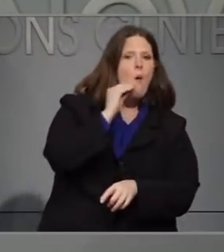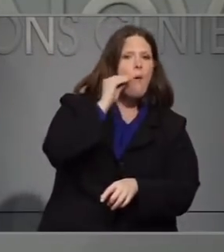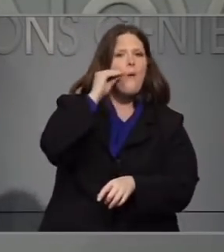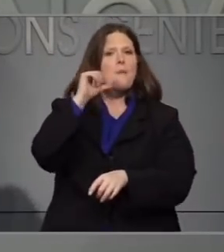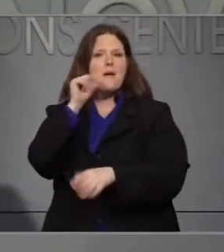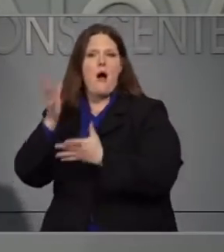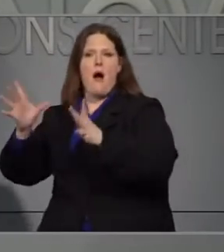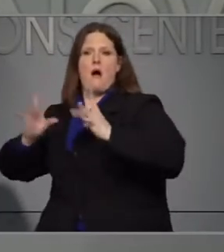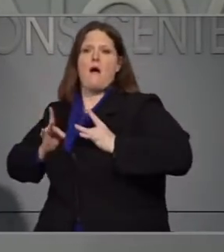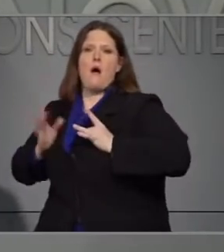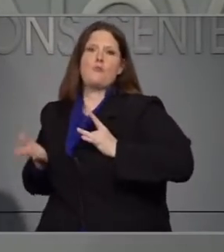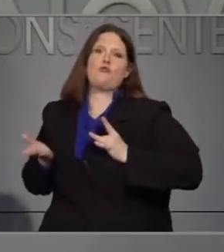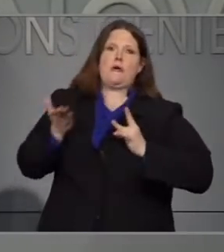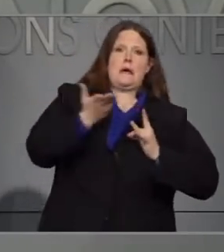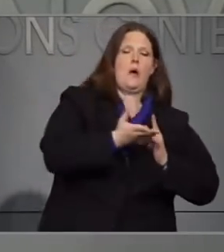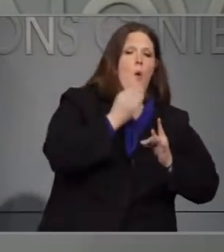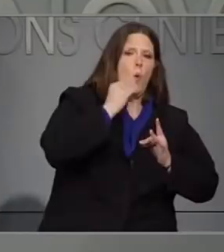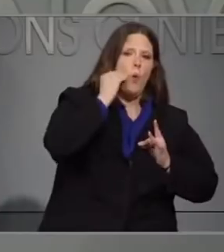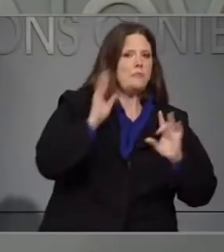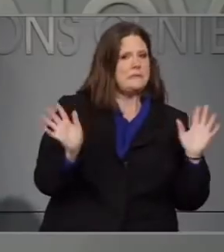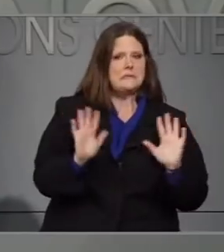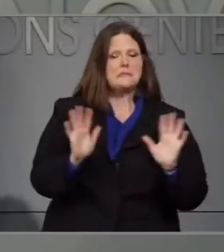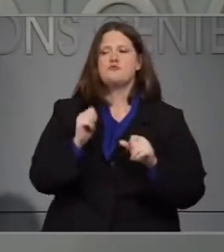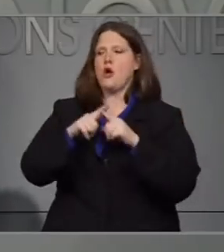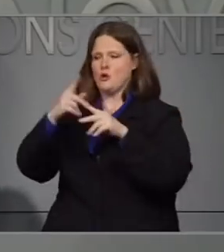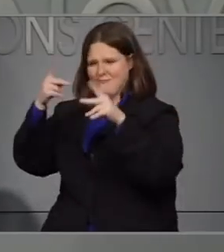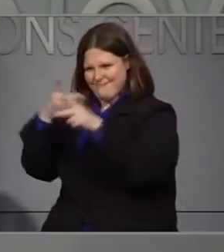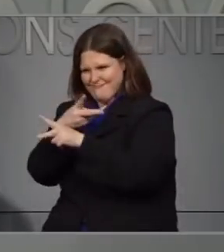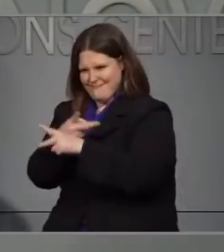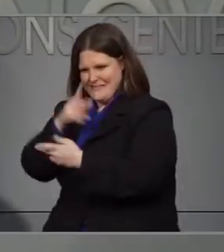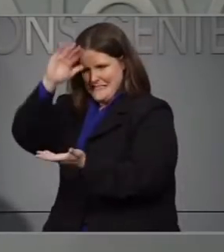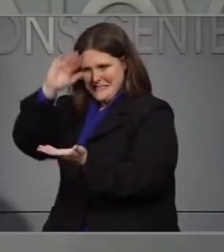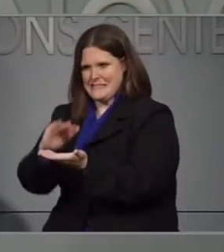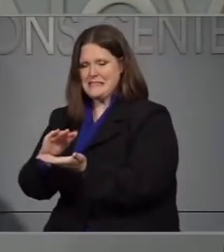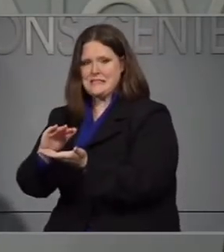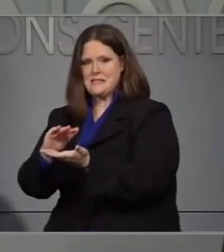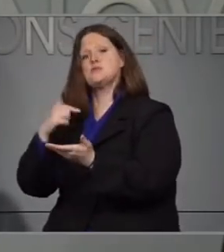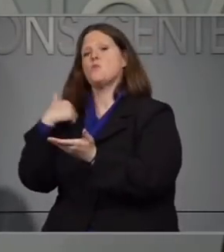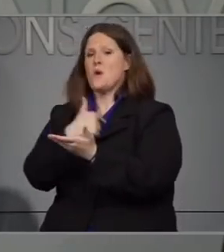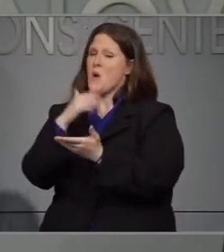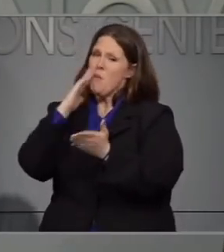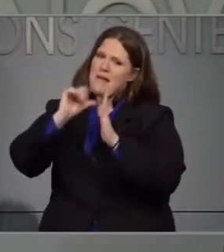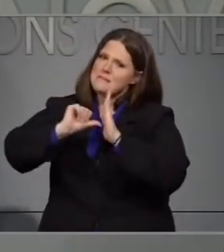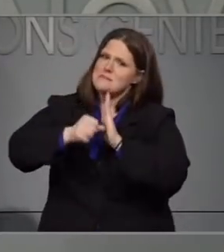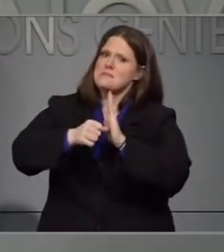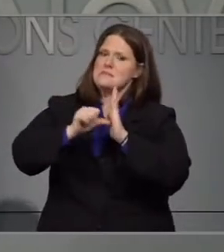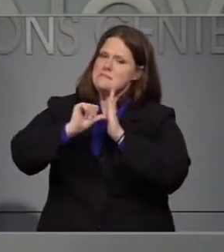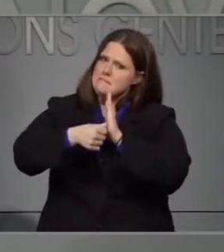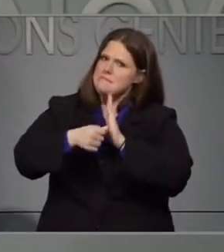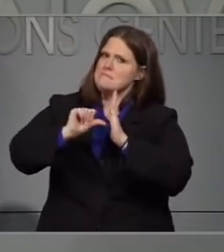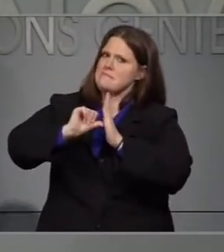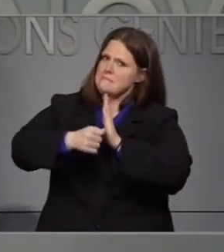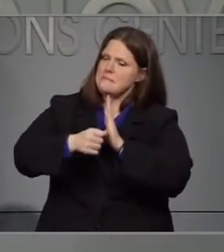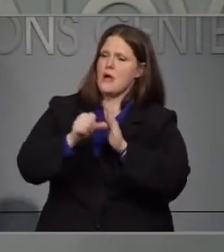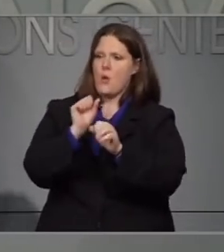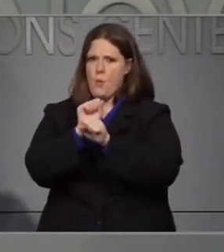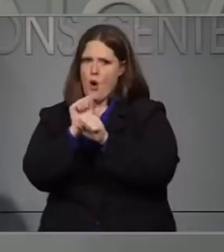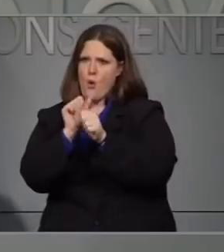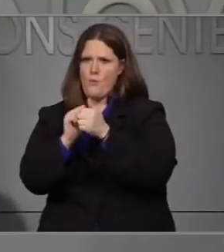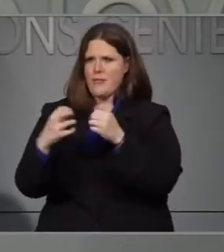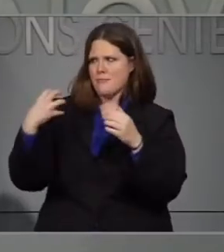protective equipment. And so we're going to continue to share that message and work with the employers on